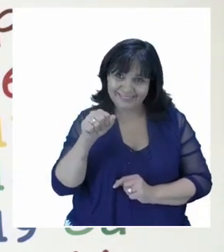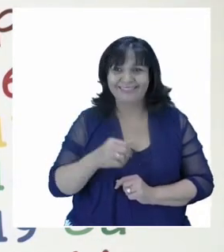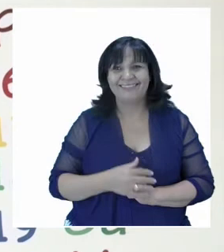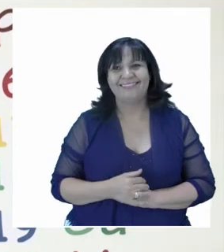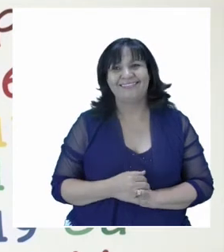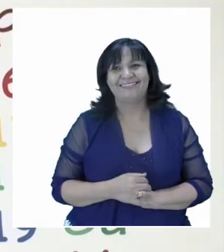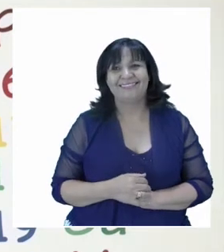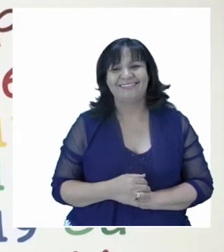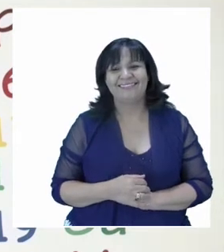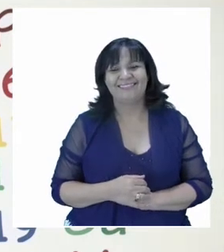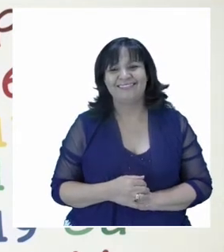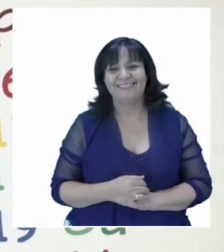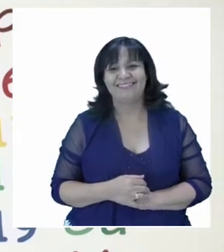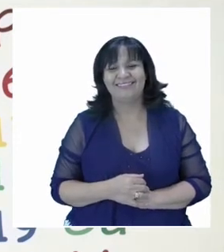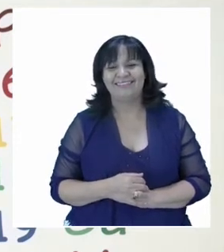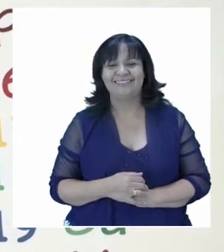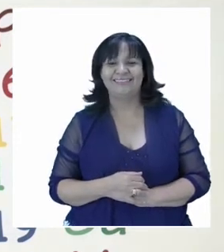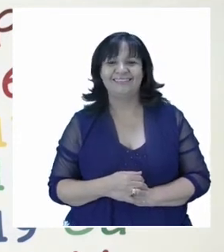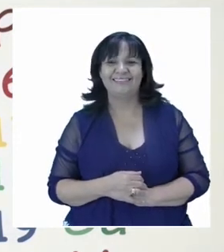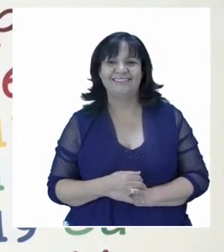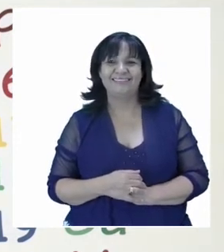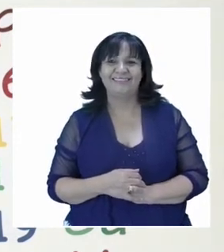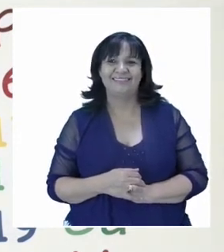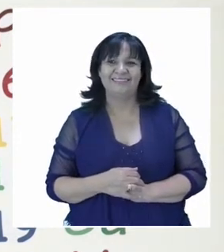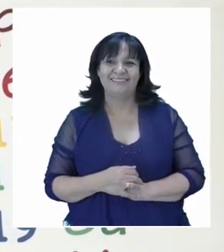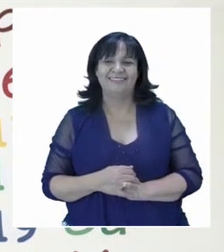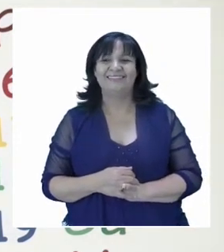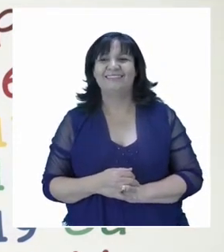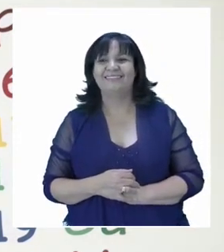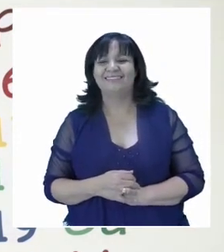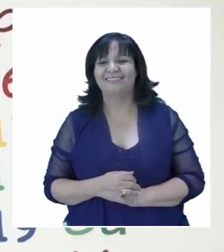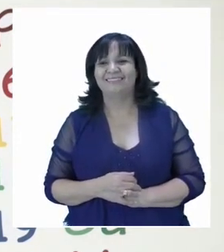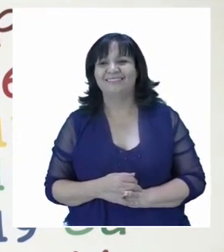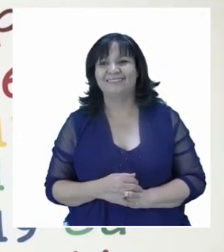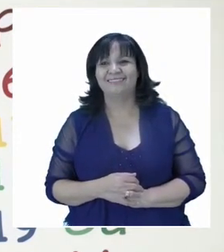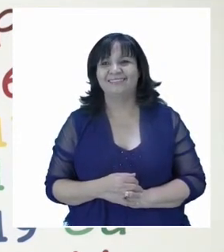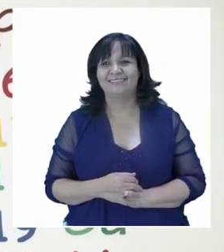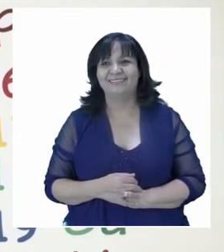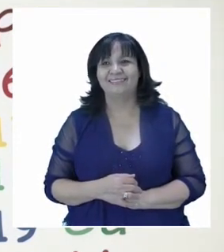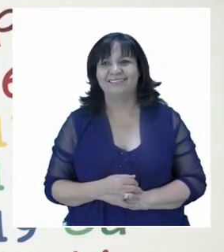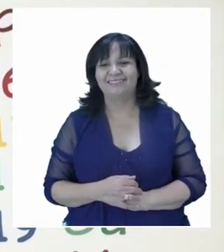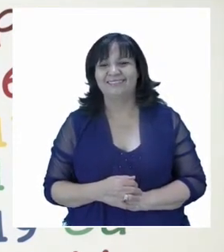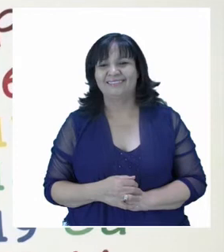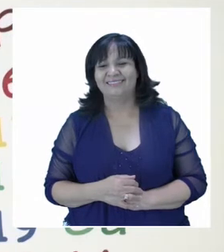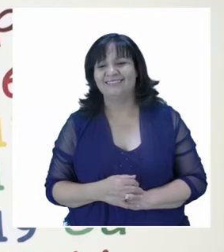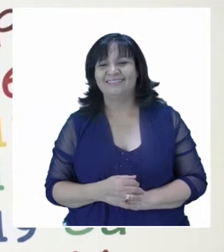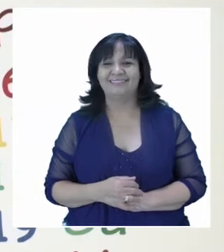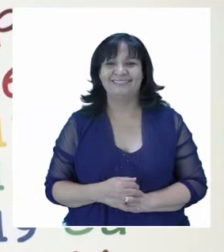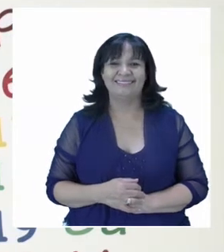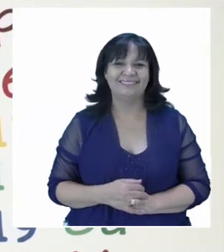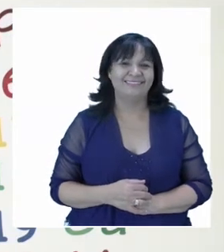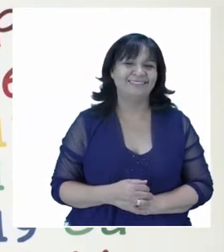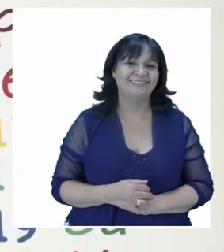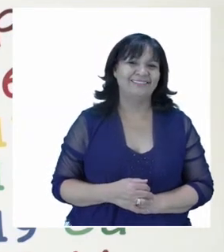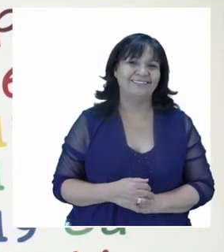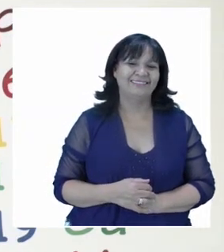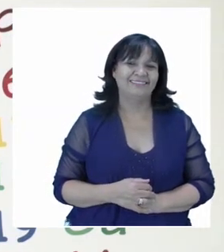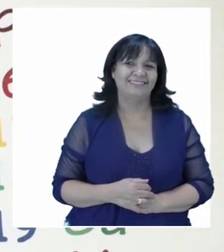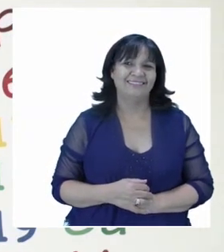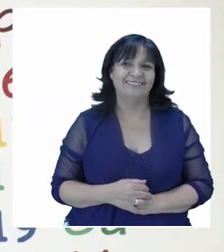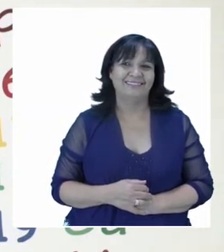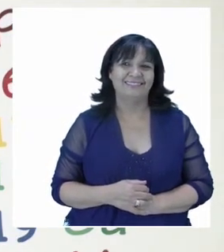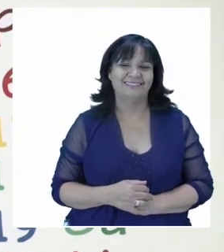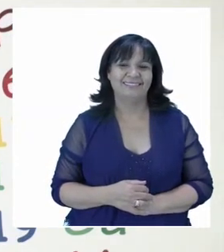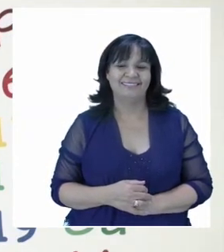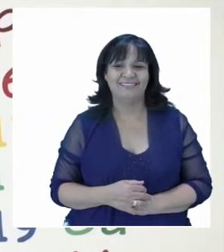is. And you can peep through your hashtag just like me. Hello. So